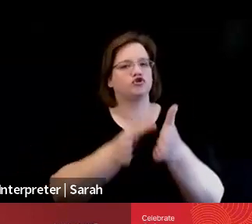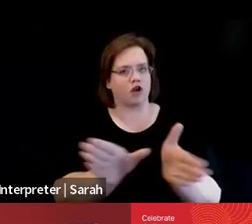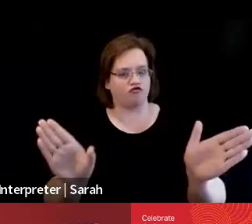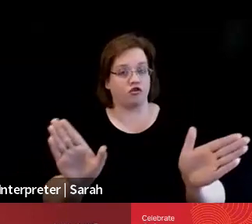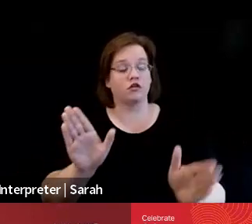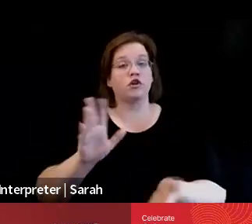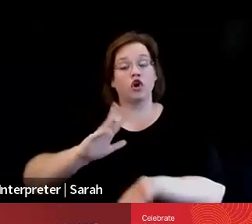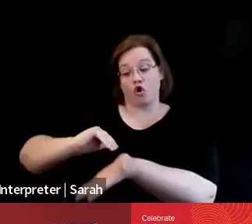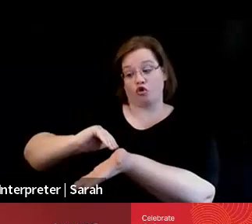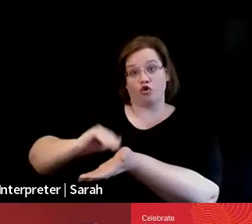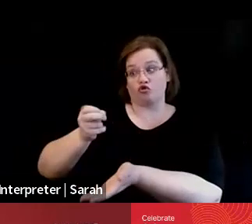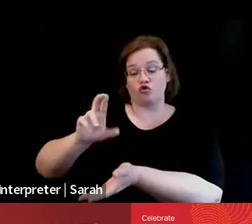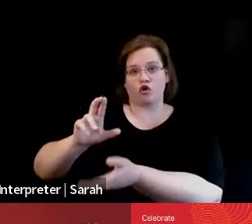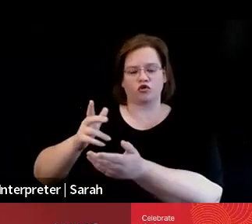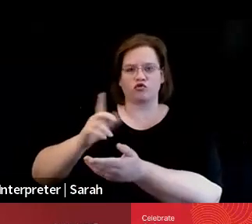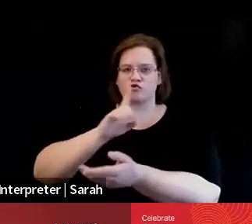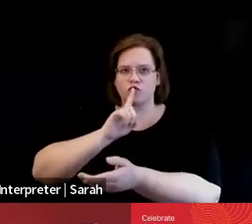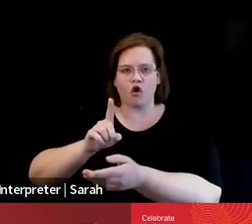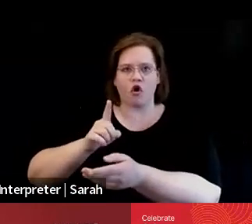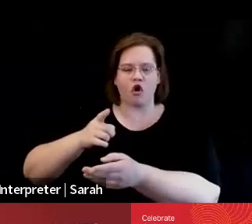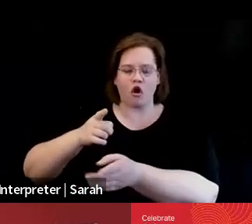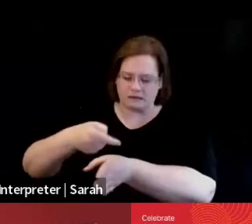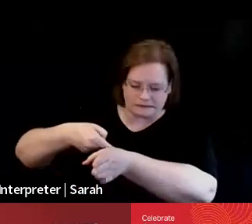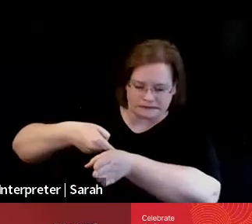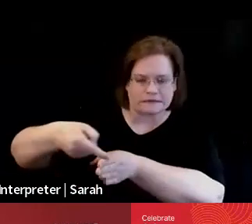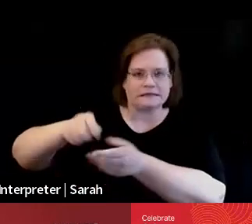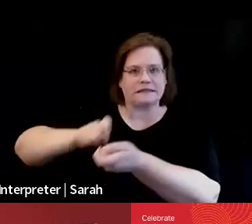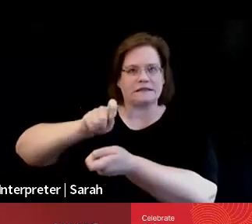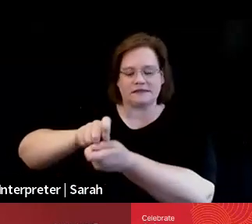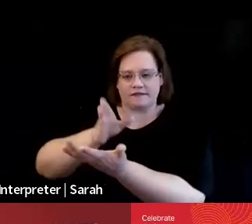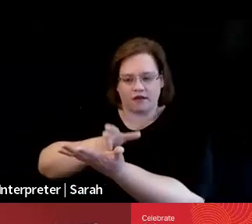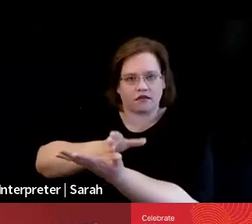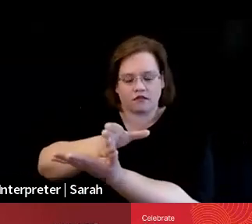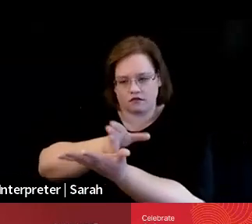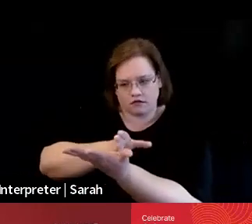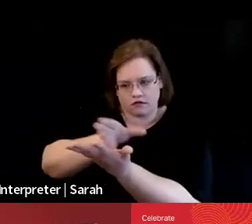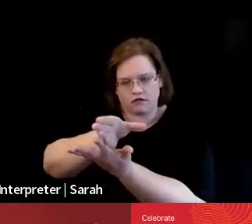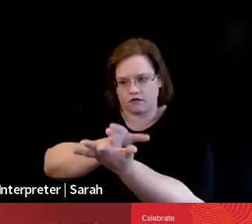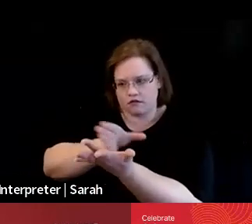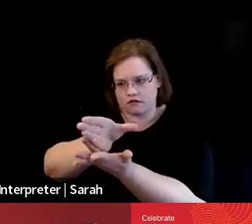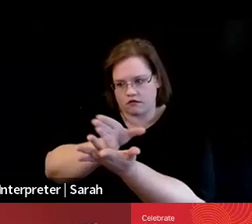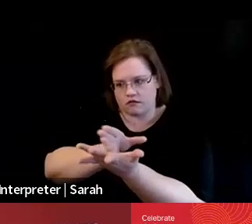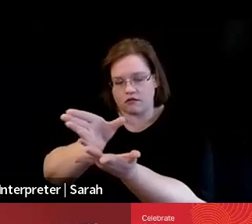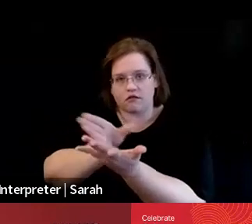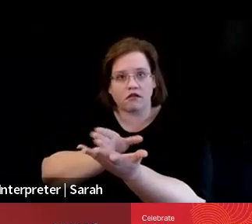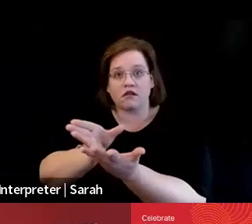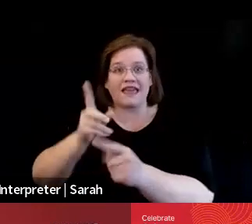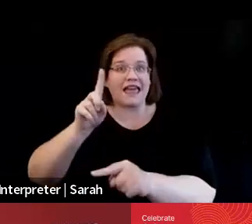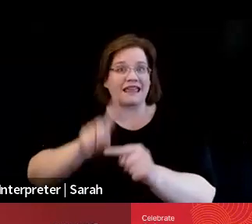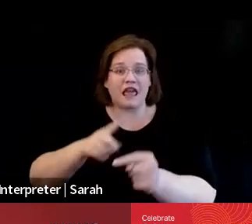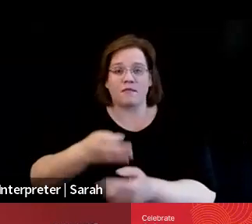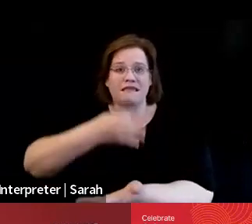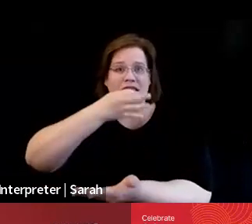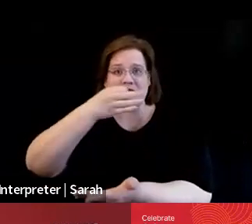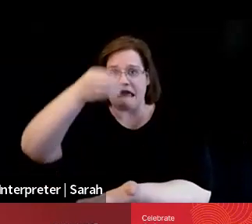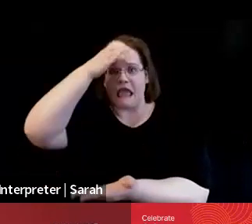are highly specialized experts in certain things. They're not necessarily, they and can't be experts in everything, right?